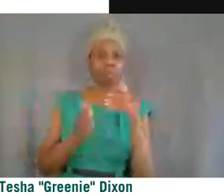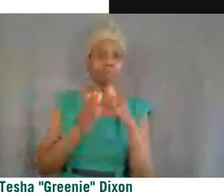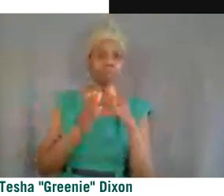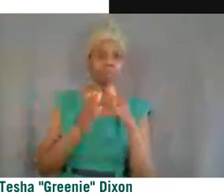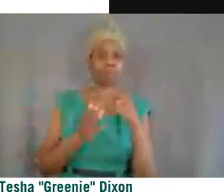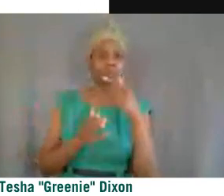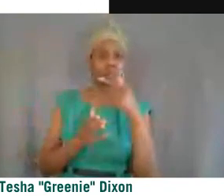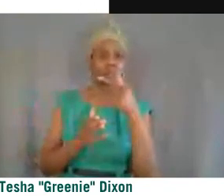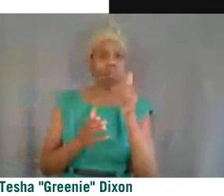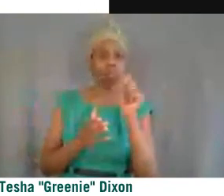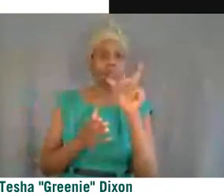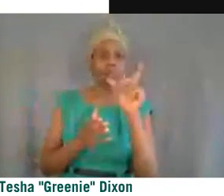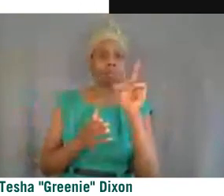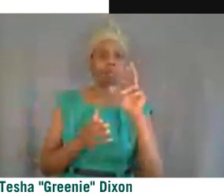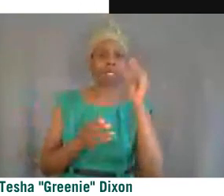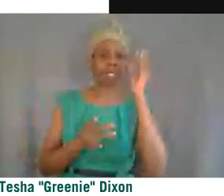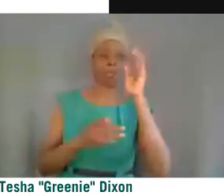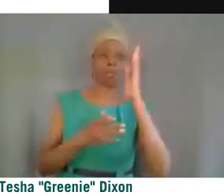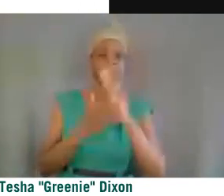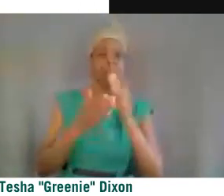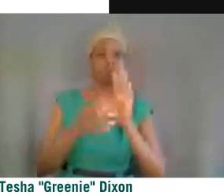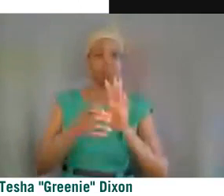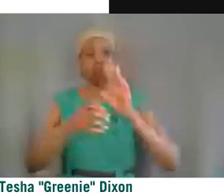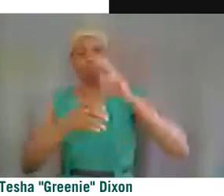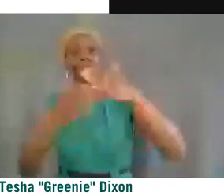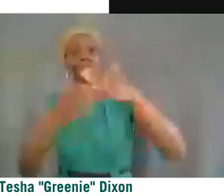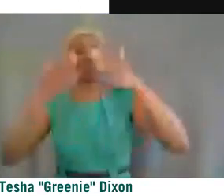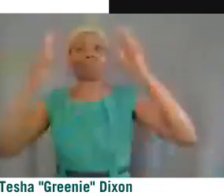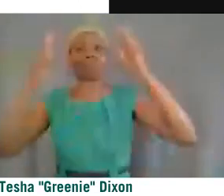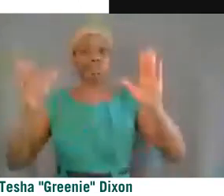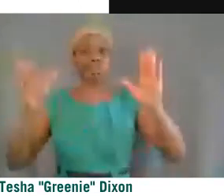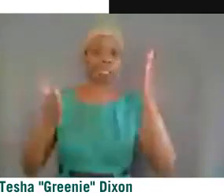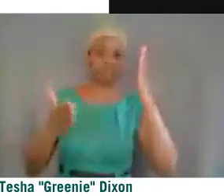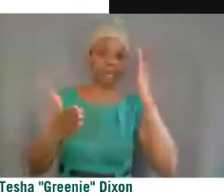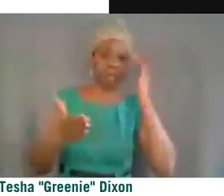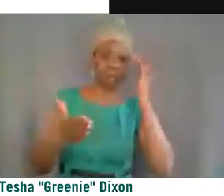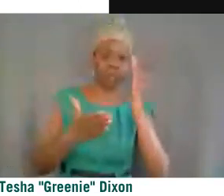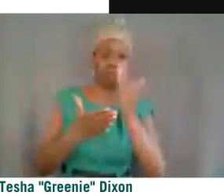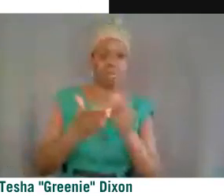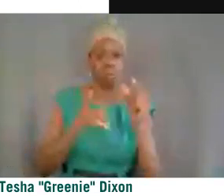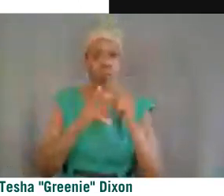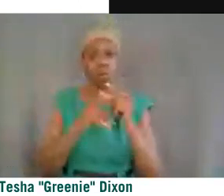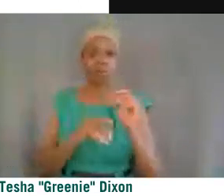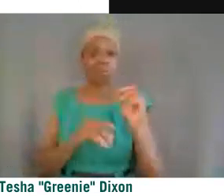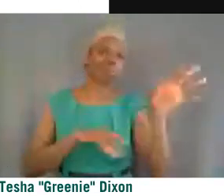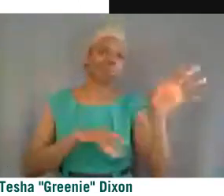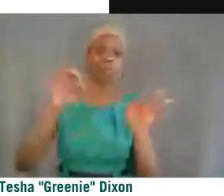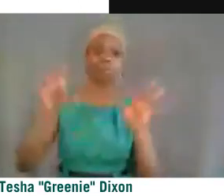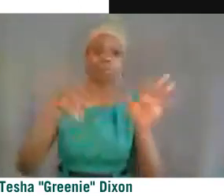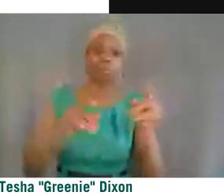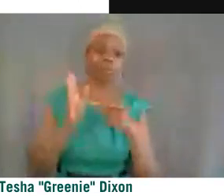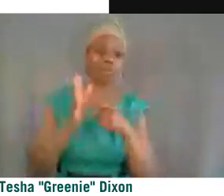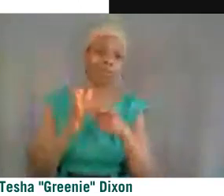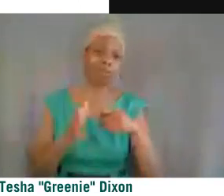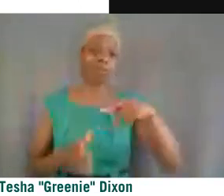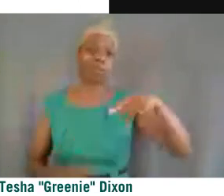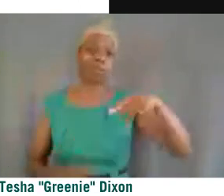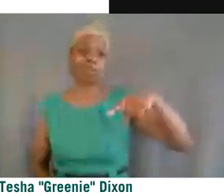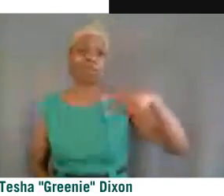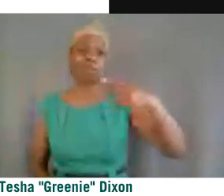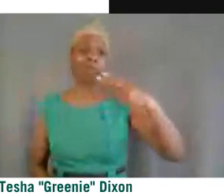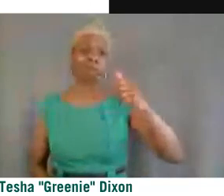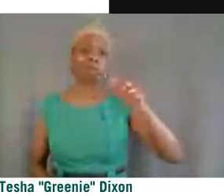the overarching things. I think we've sort of heard some words sort of getting thrown around, like pharmacological or medicine